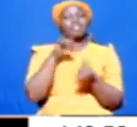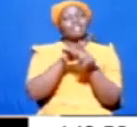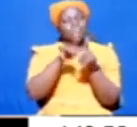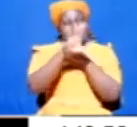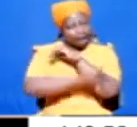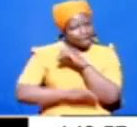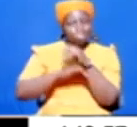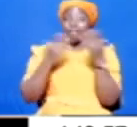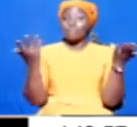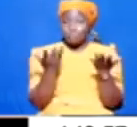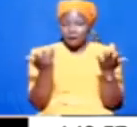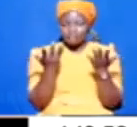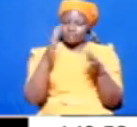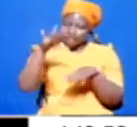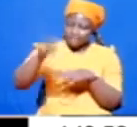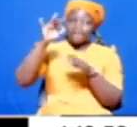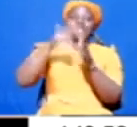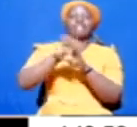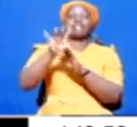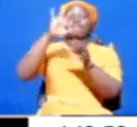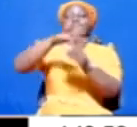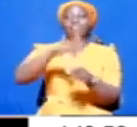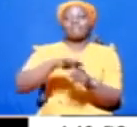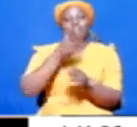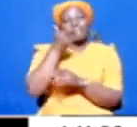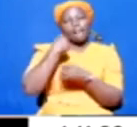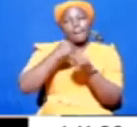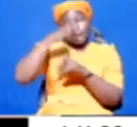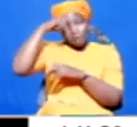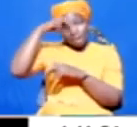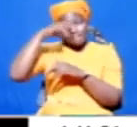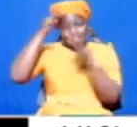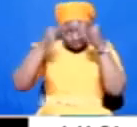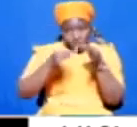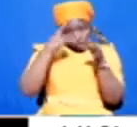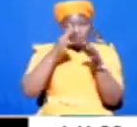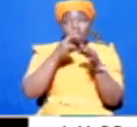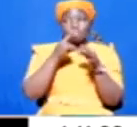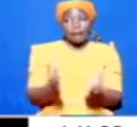make prudent decisions for the betterment of the country, and we choose good leaders.